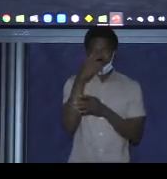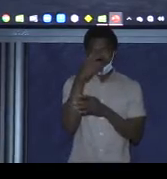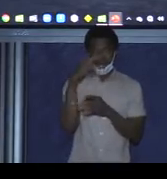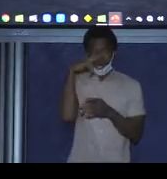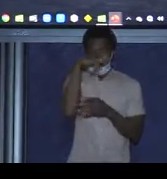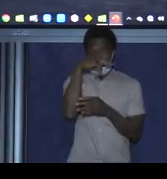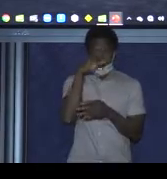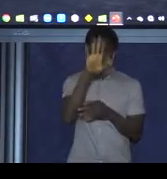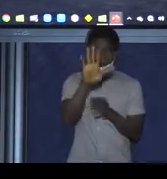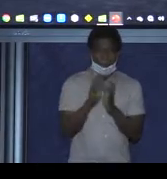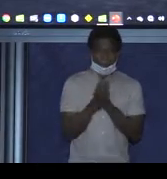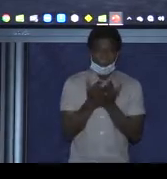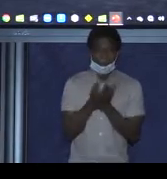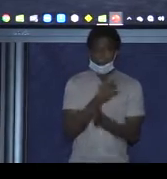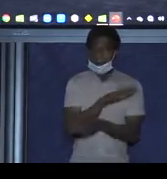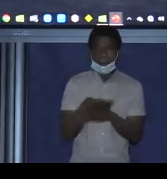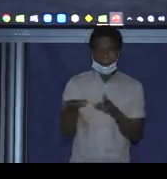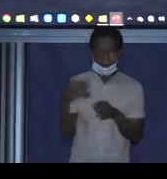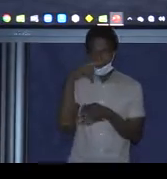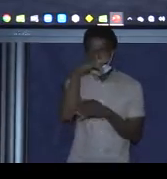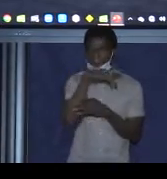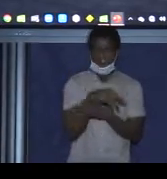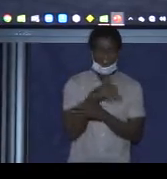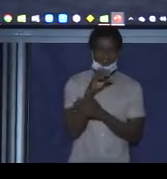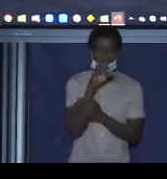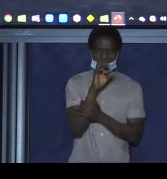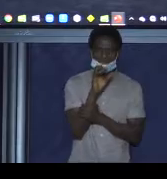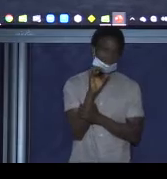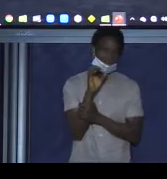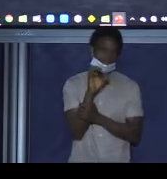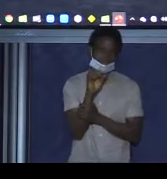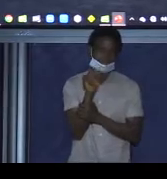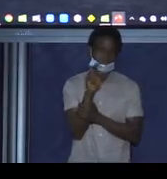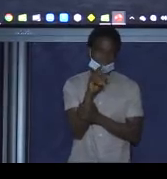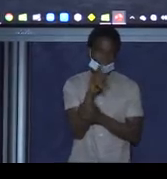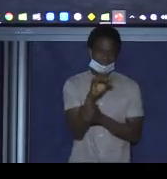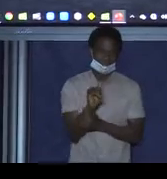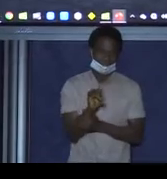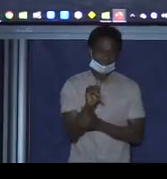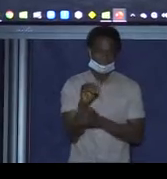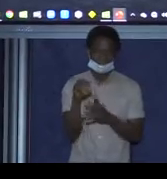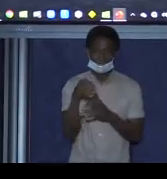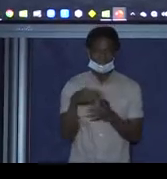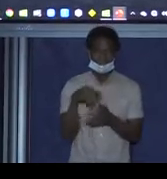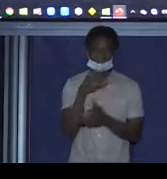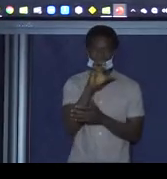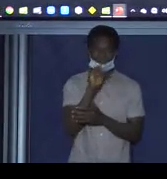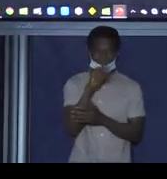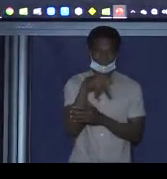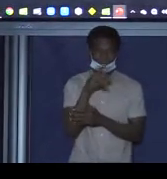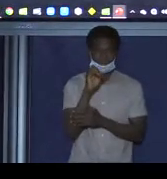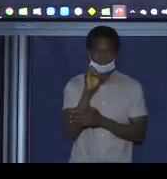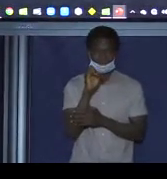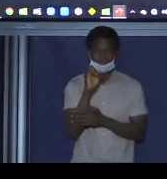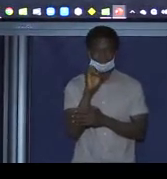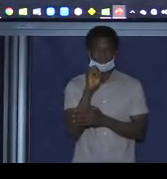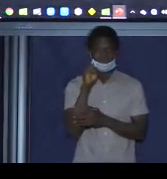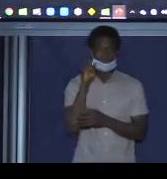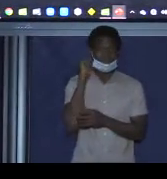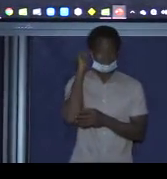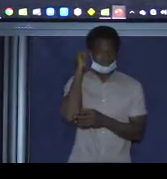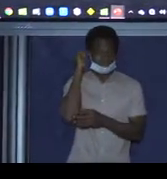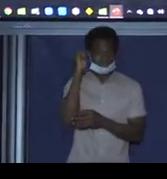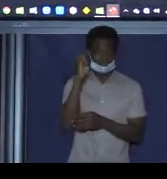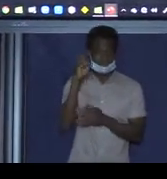steals books. He doesn't steal candies. He doesn't steal cakes. He steals, or he or